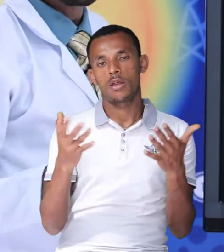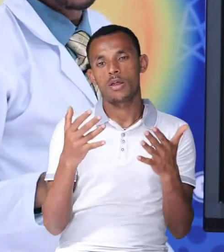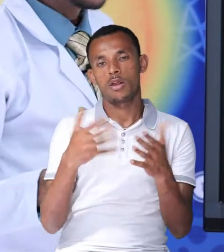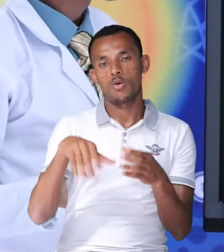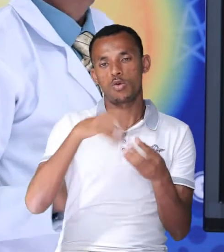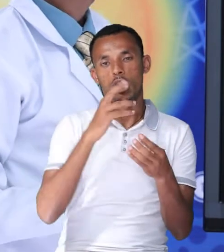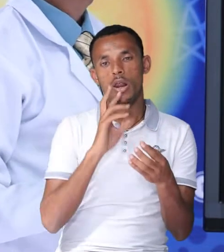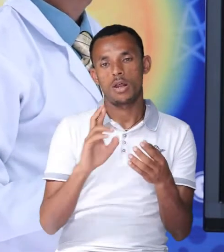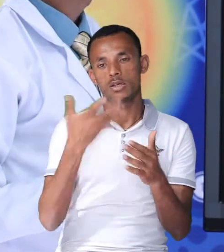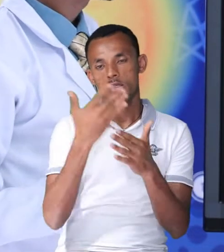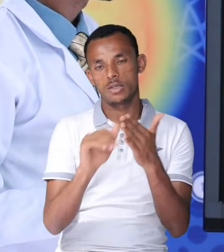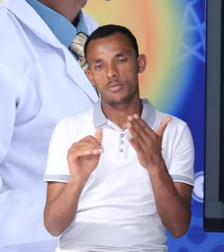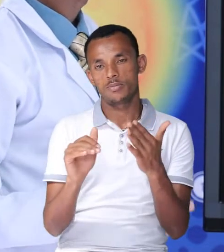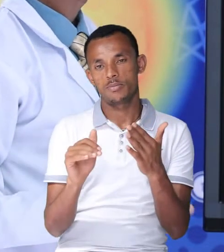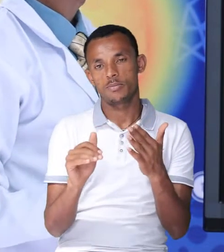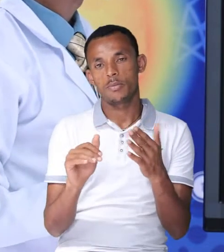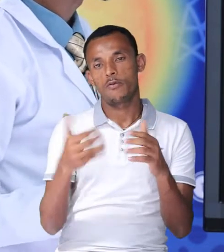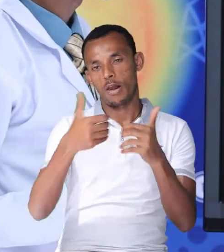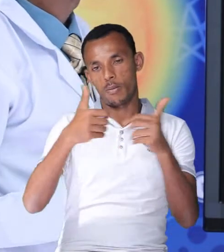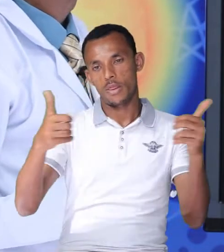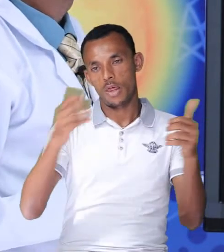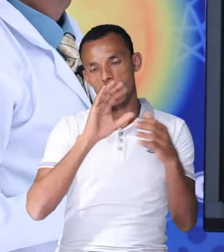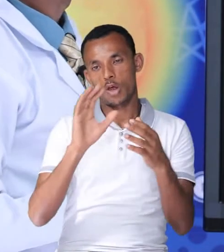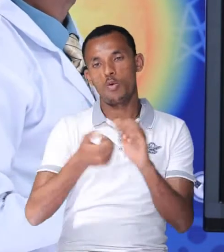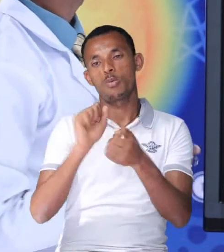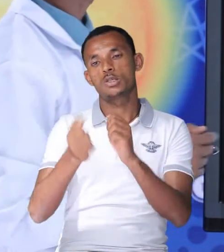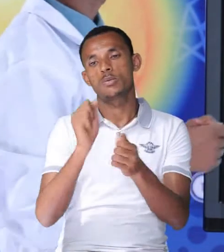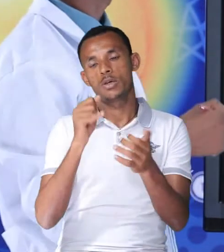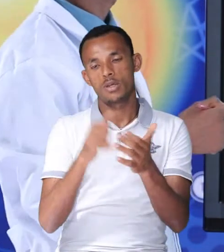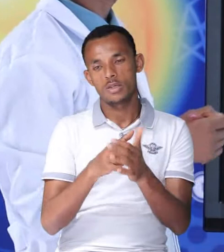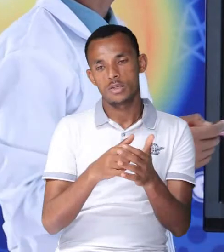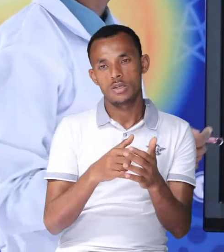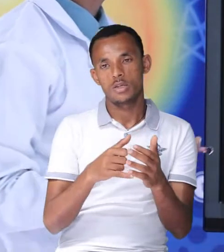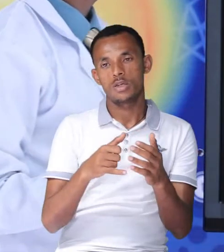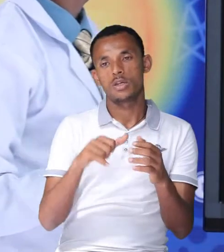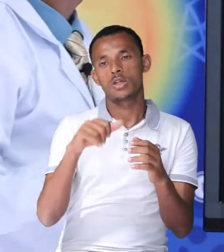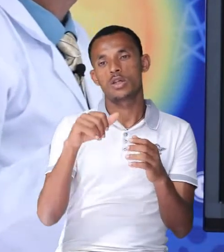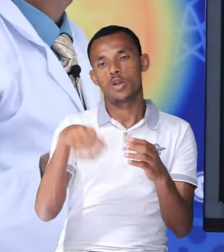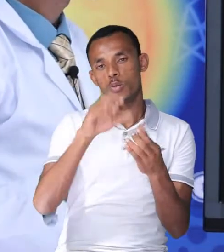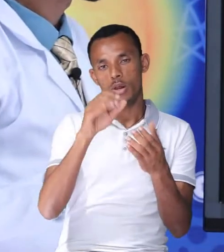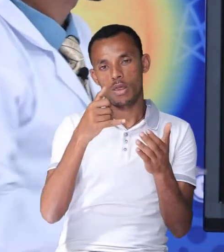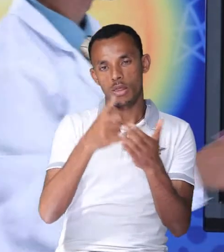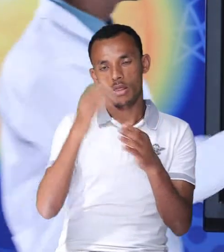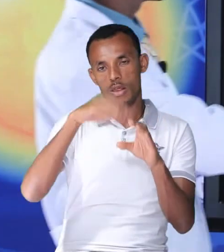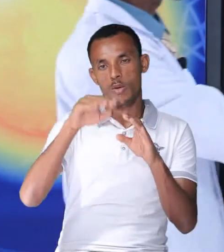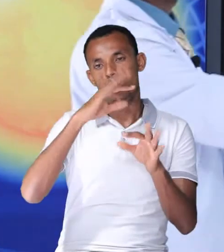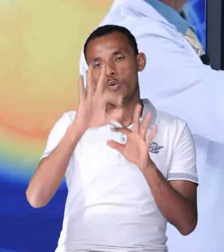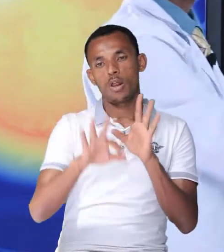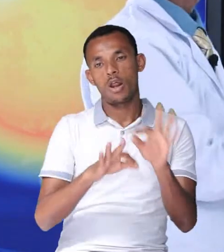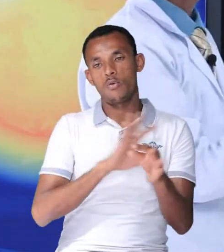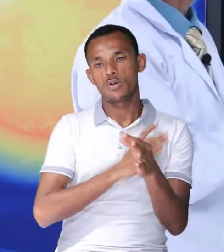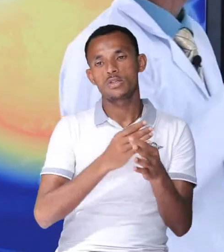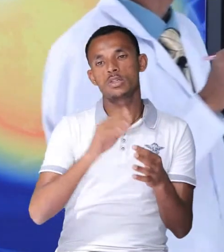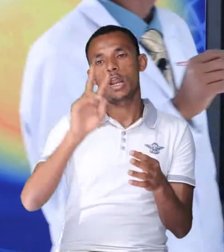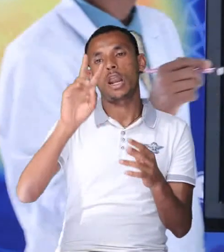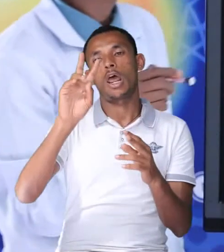are some slightly far apart and compressible. The attraction with the liquid particle caused by intermolecular force like dipole-dipole